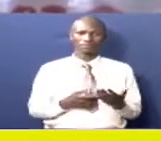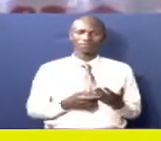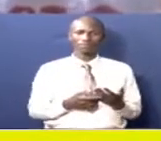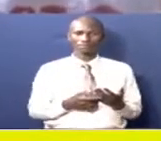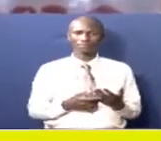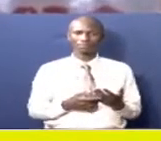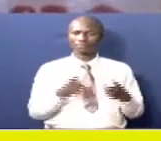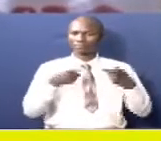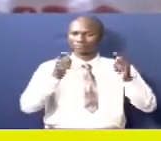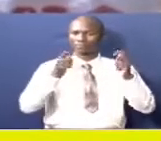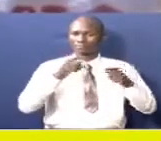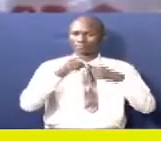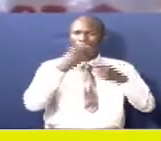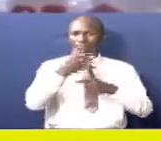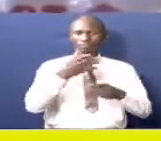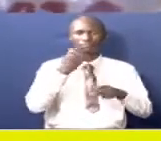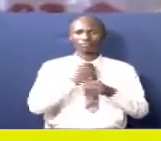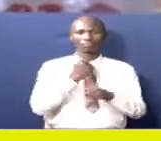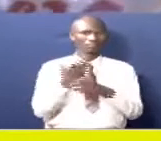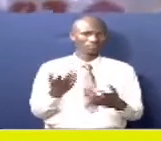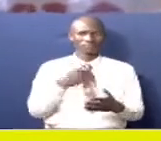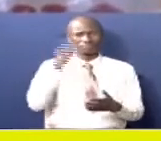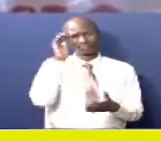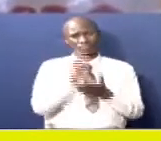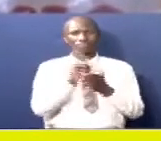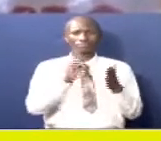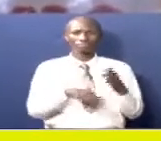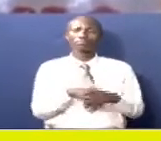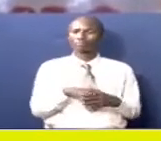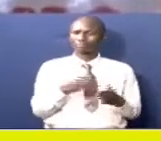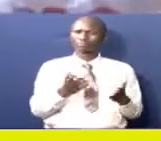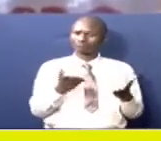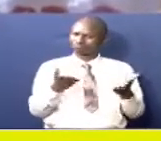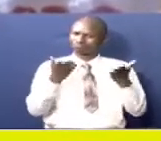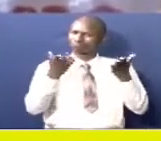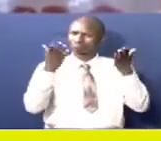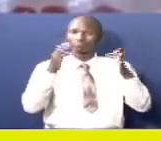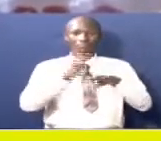is trying to go out there and to perform. So I believe the momentum in the camp is